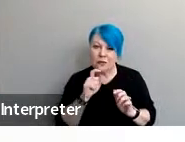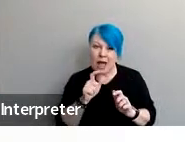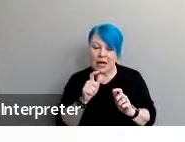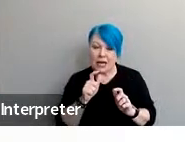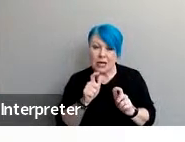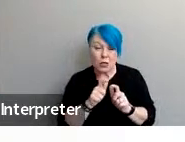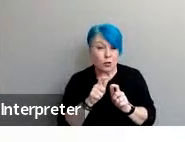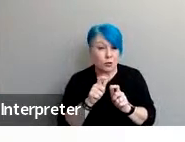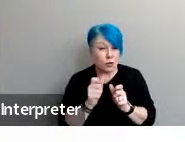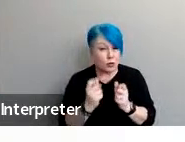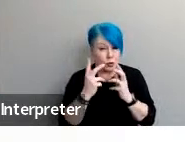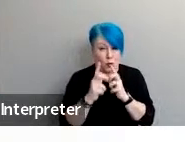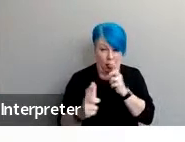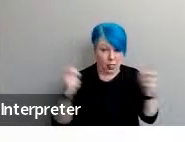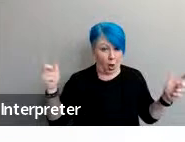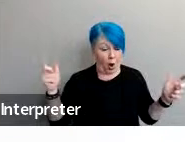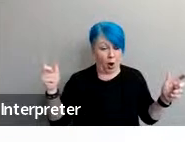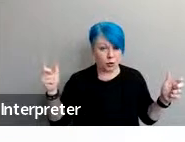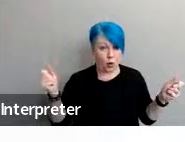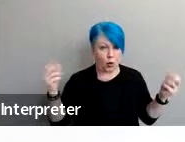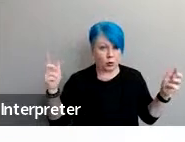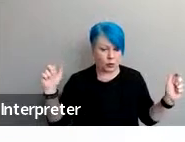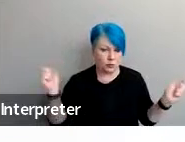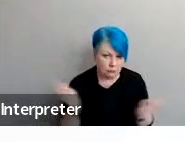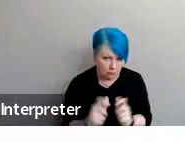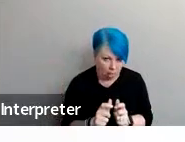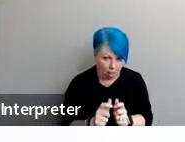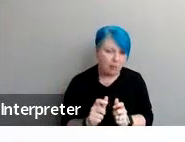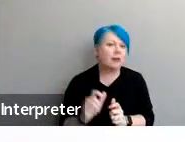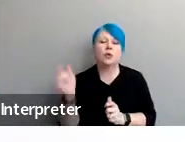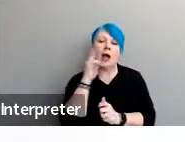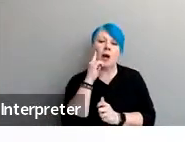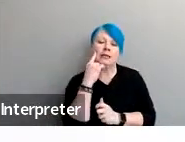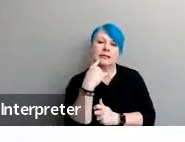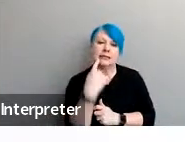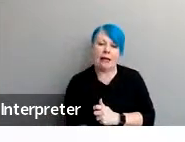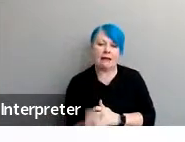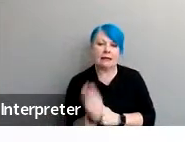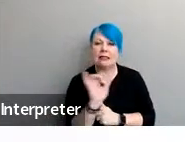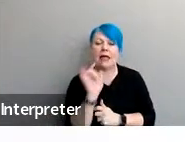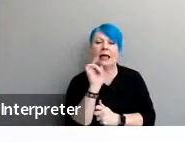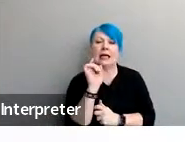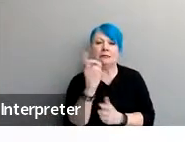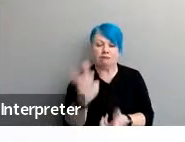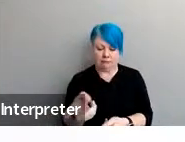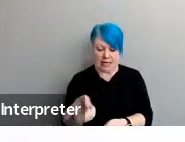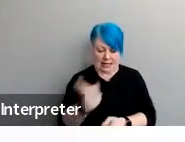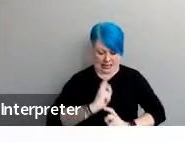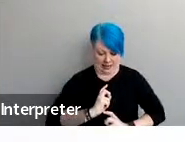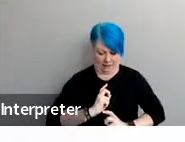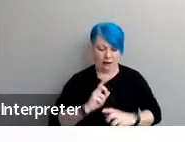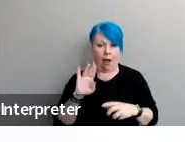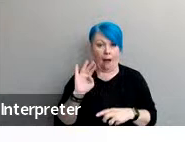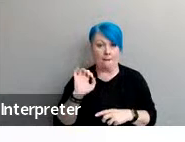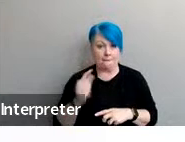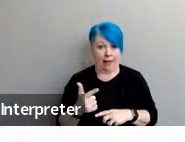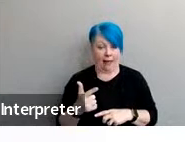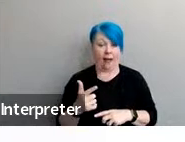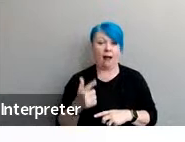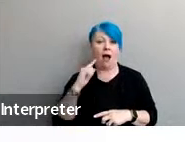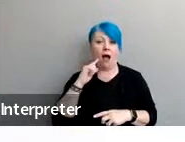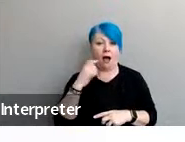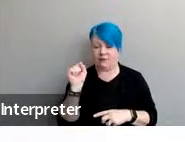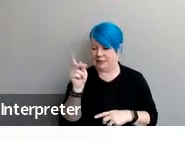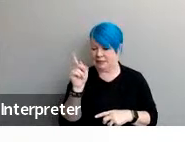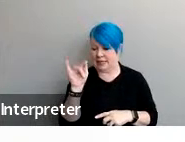form of receiving a bag of Skittles. If you received a bag of Skittles, whatever the case, and all of the Skittles in the bag of Skittles